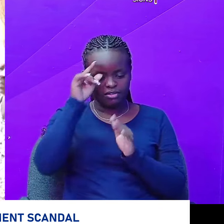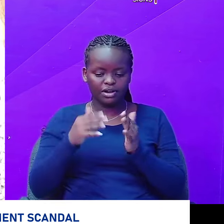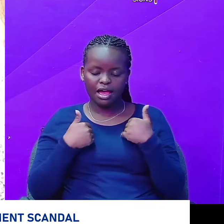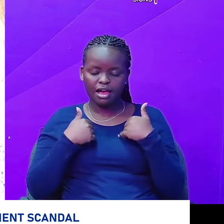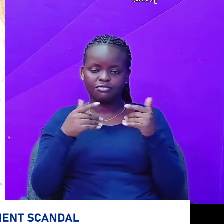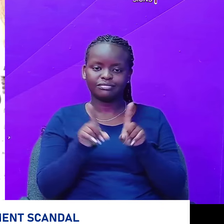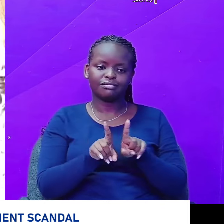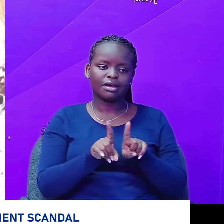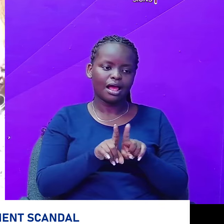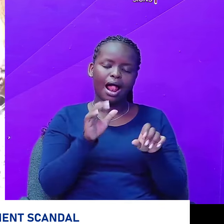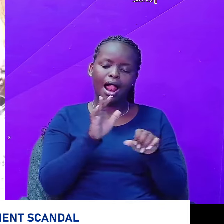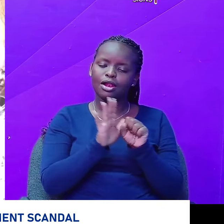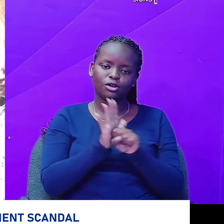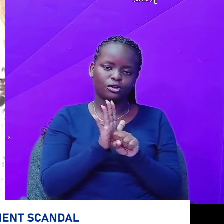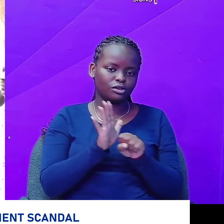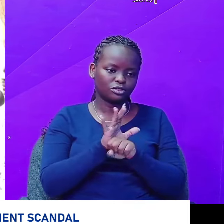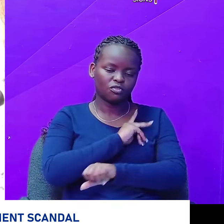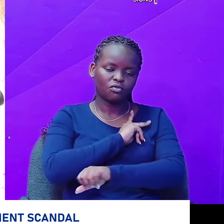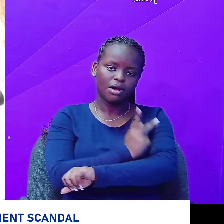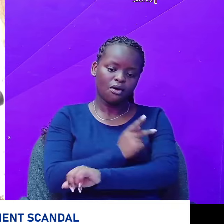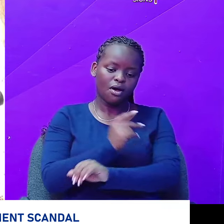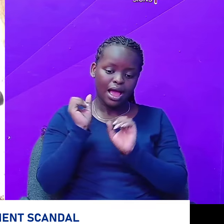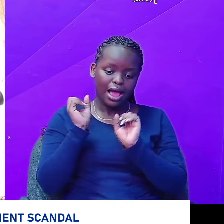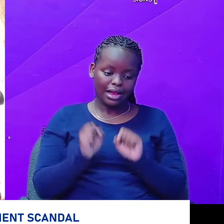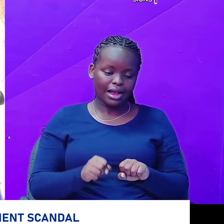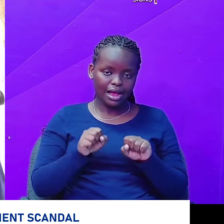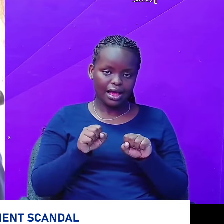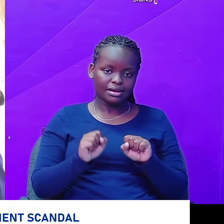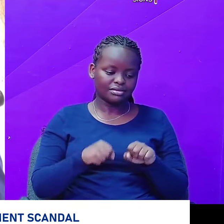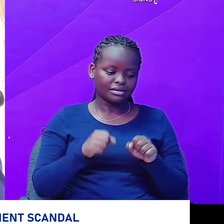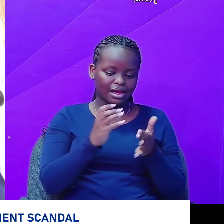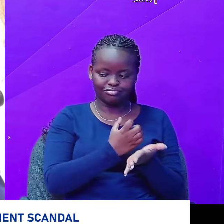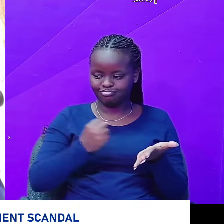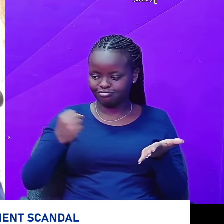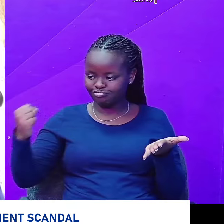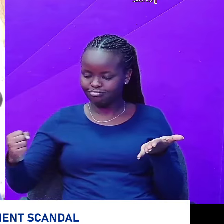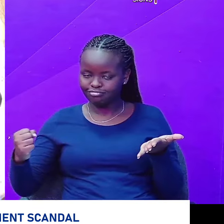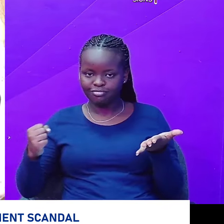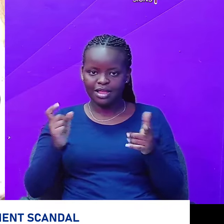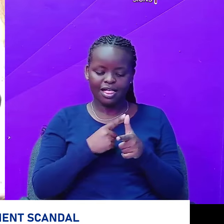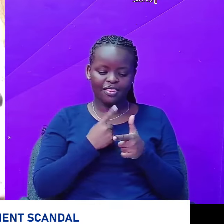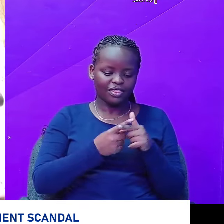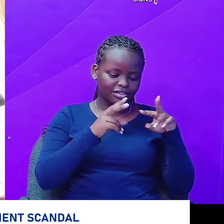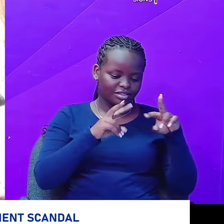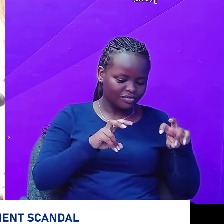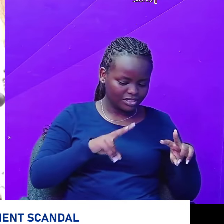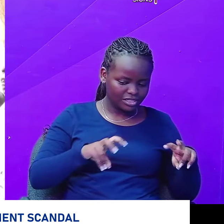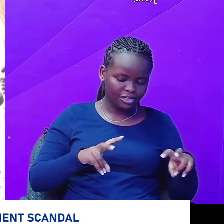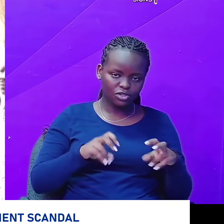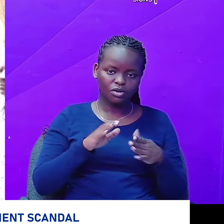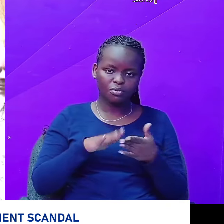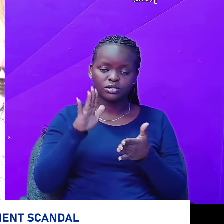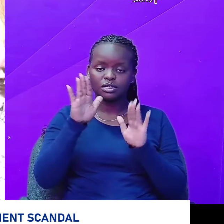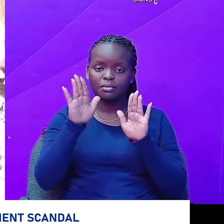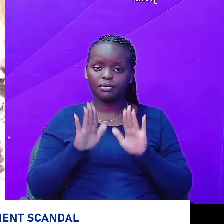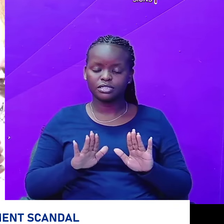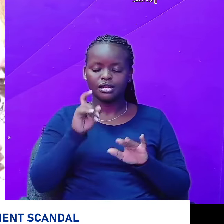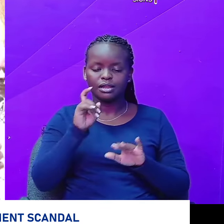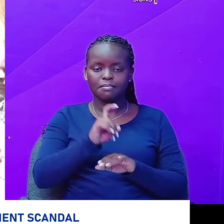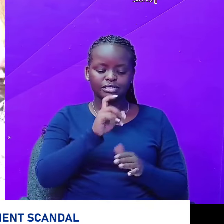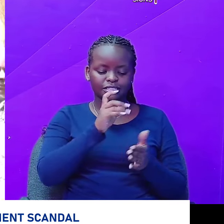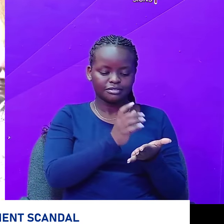governor. You can fire, you can invite DCI to investigate, but more importantly, you have to take action and fire those officers